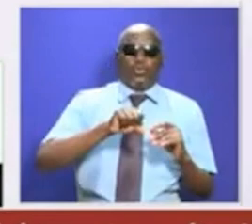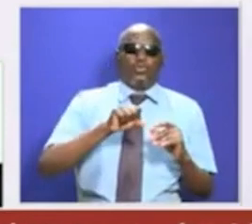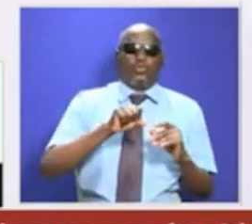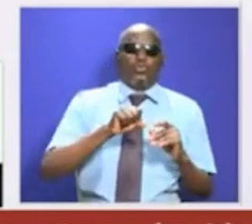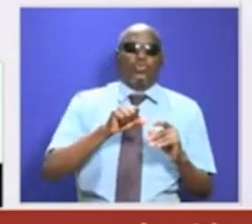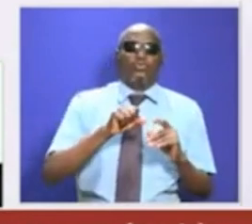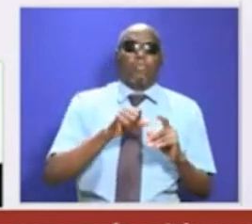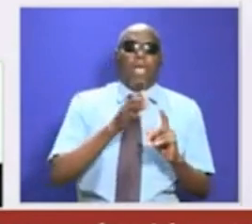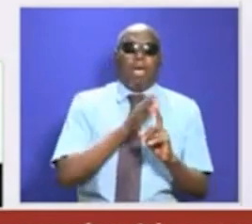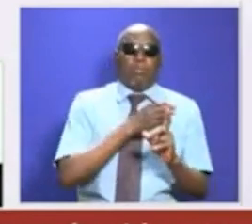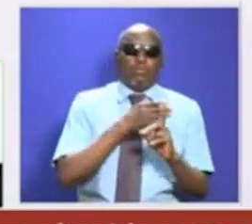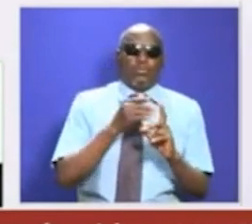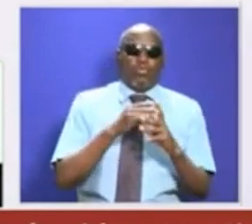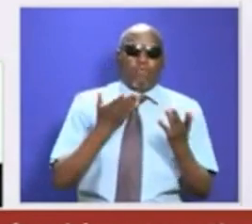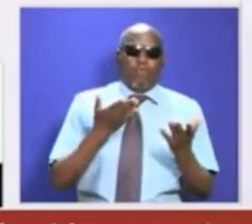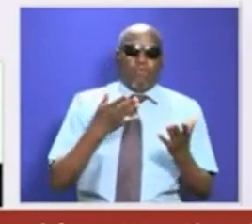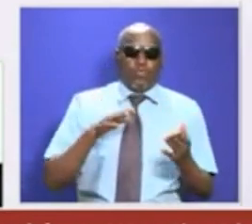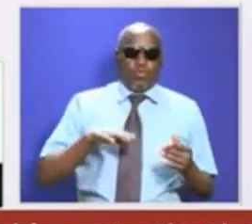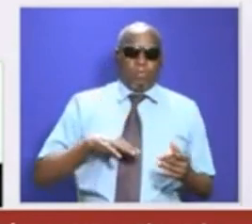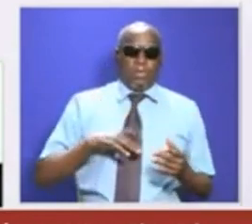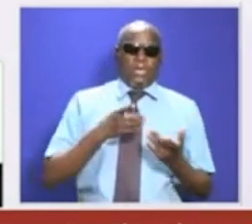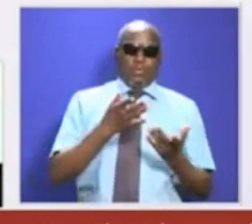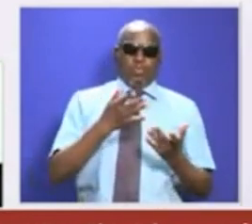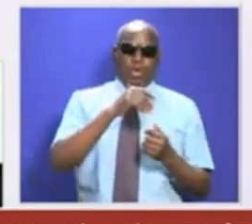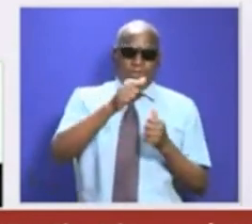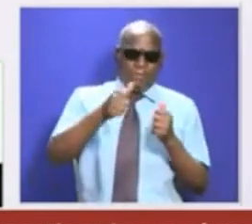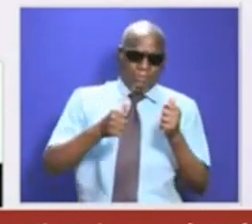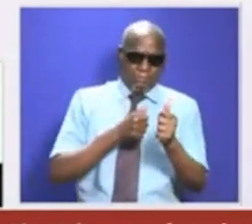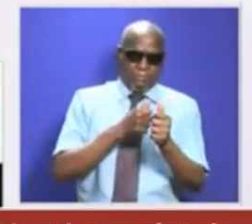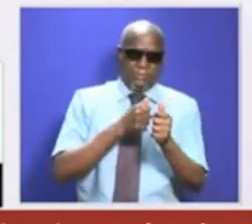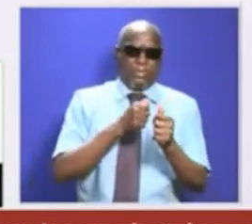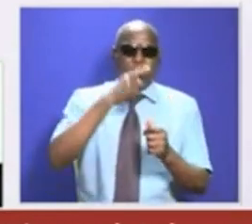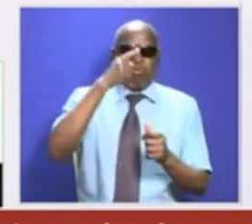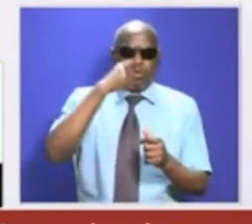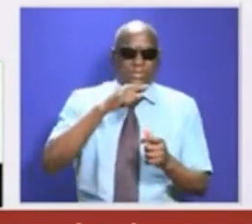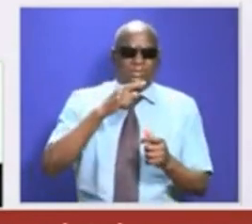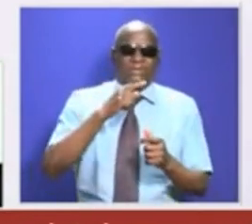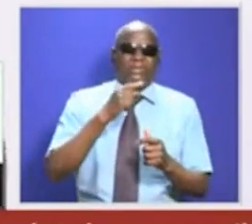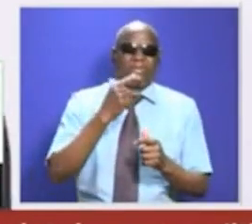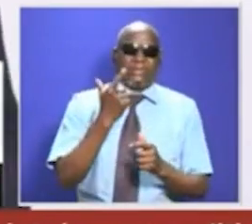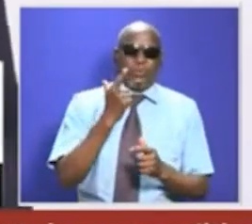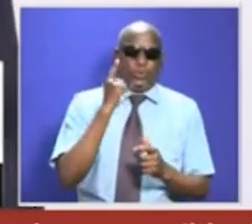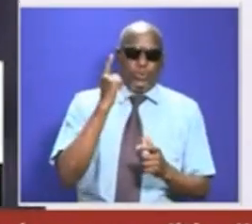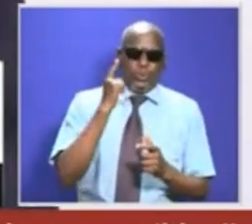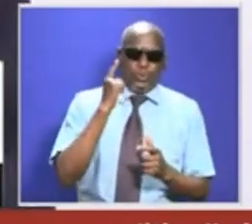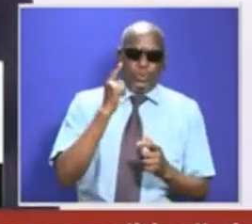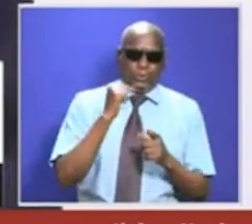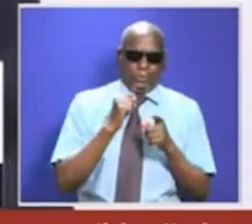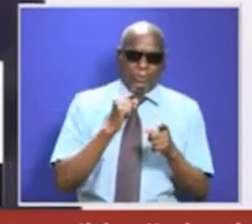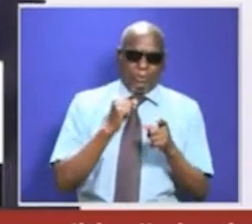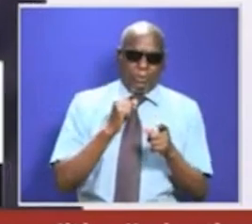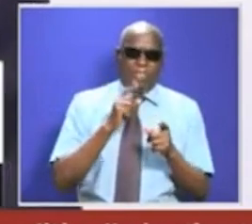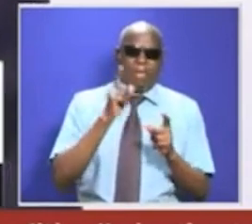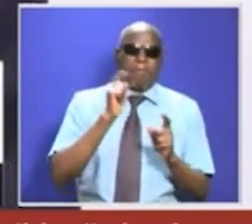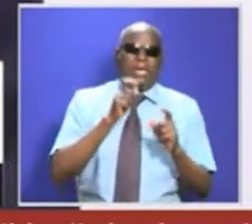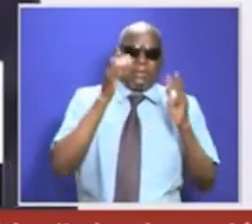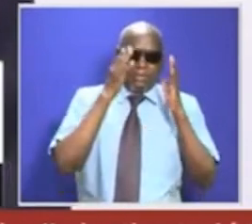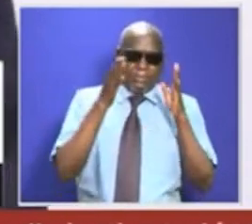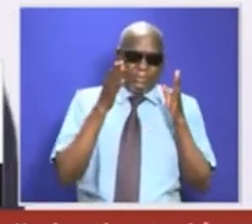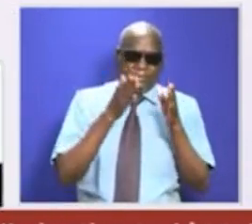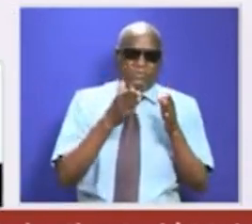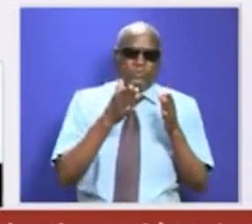you know. And because we are running behind it in terms of policy and regulation, it is something we must pay attention. And